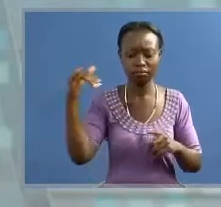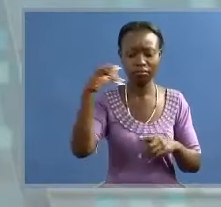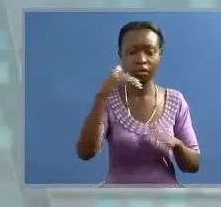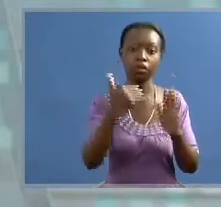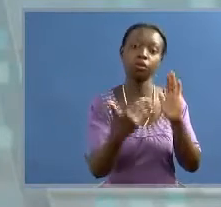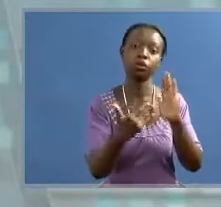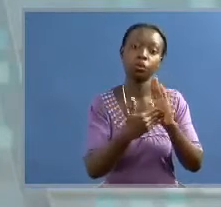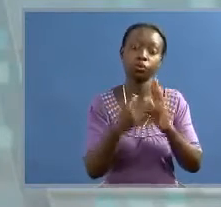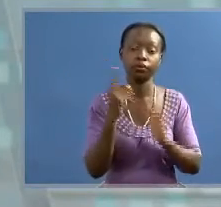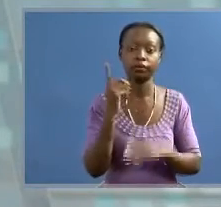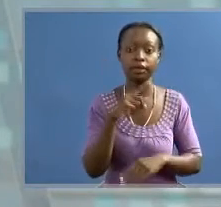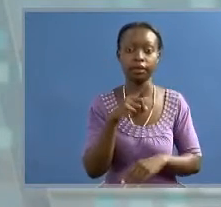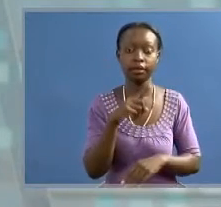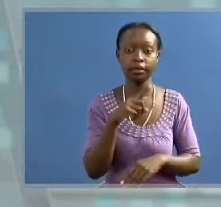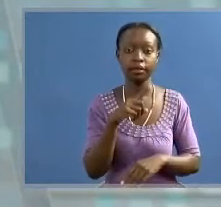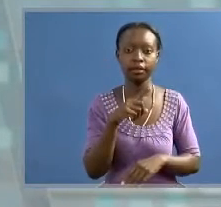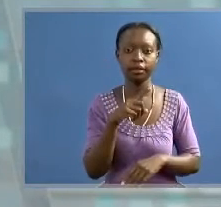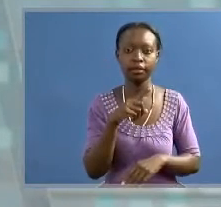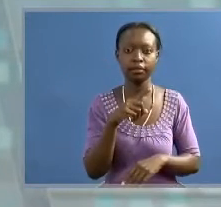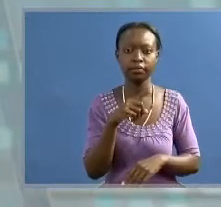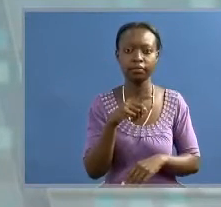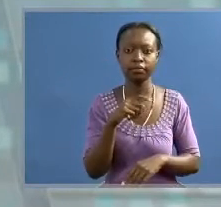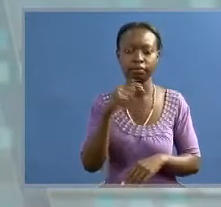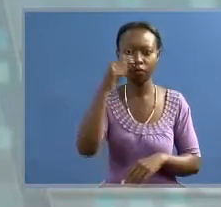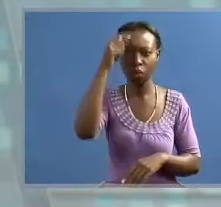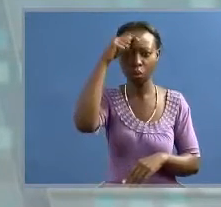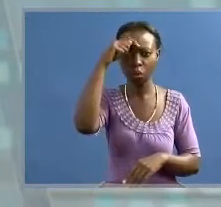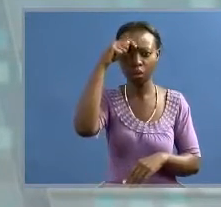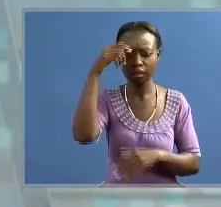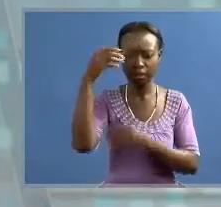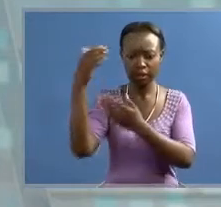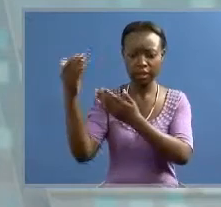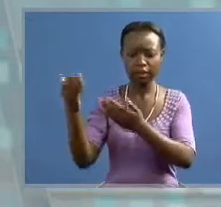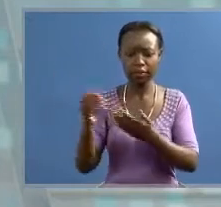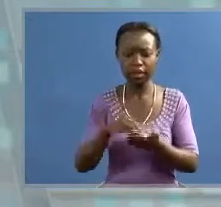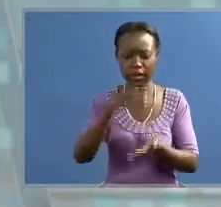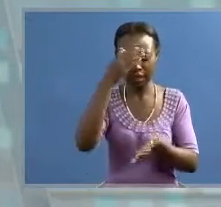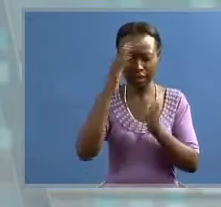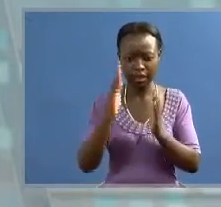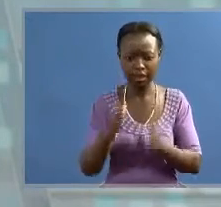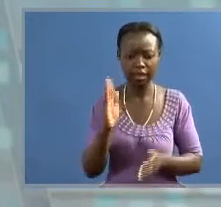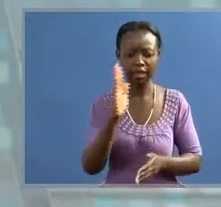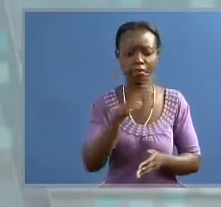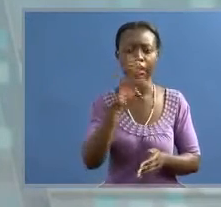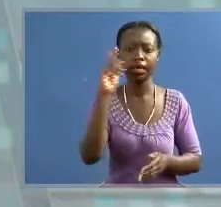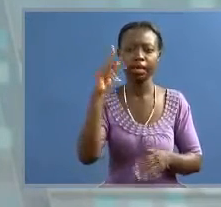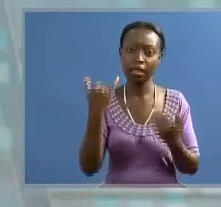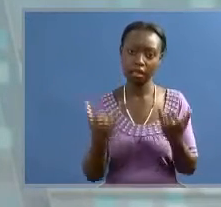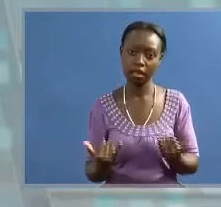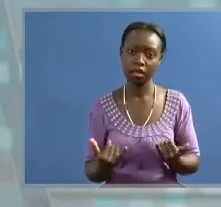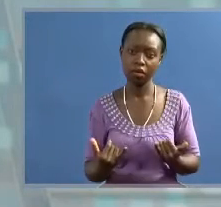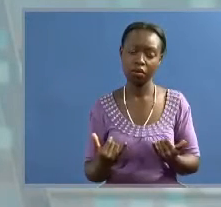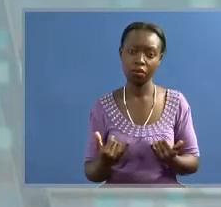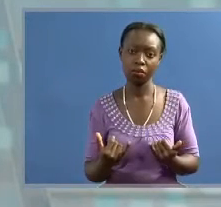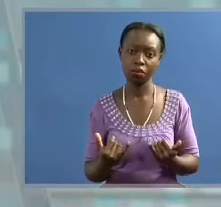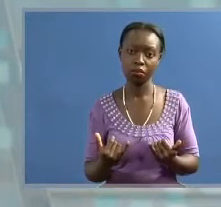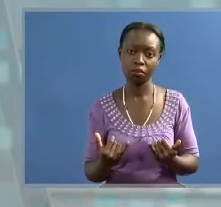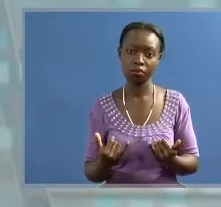into Kenya, will it be wise to bring those students back into Kenya right now? What would be